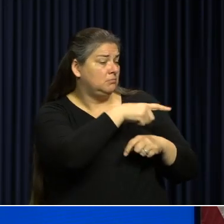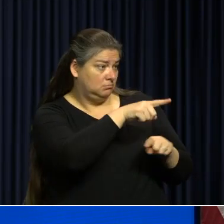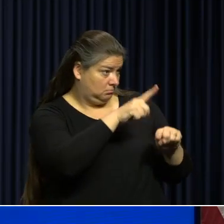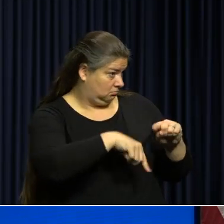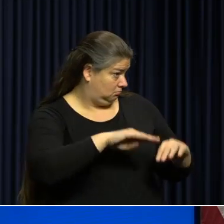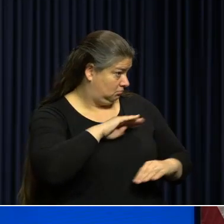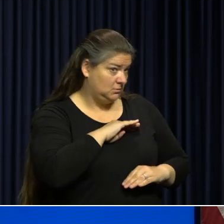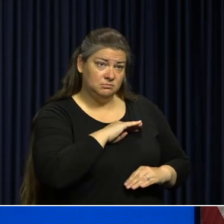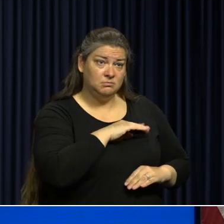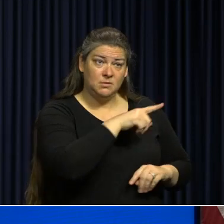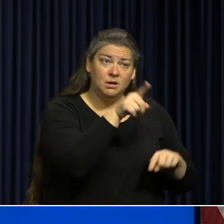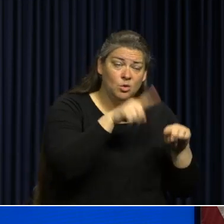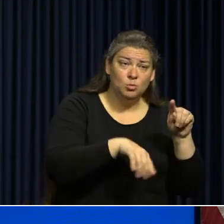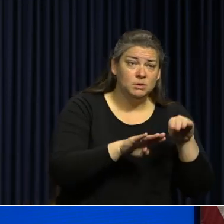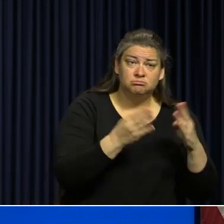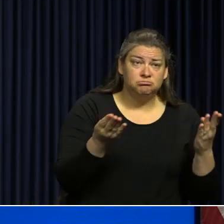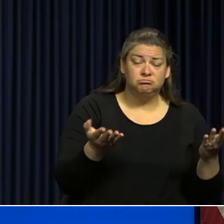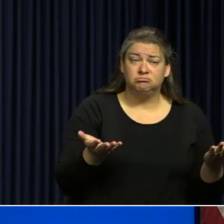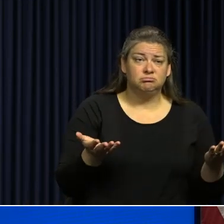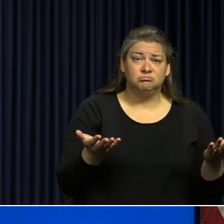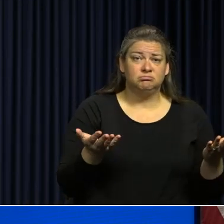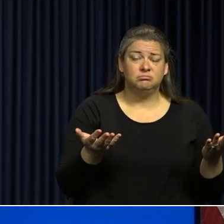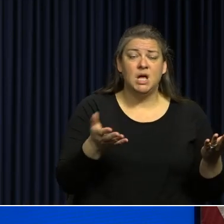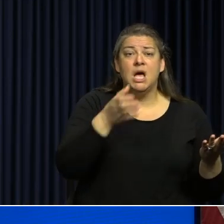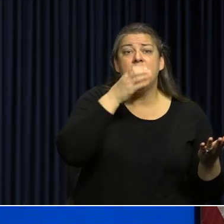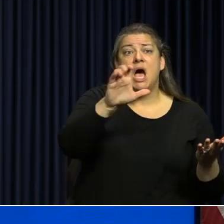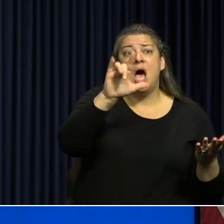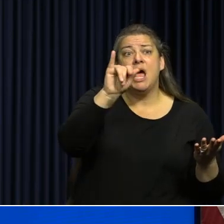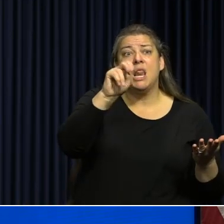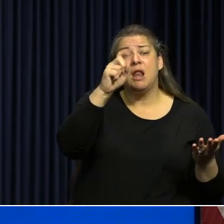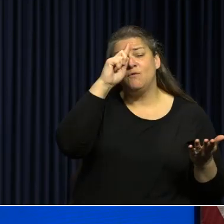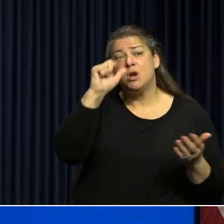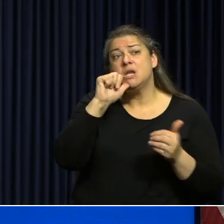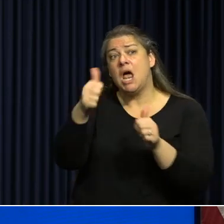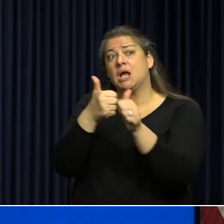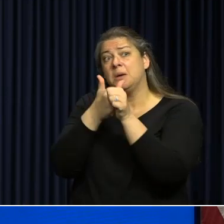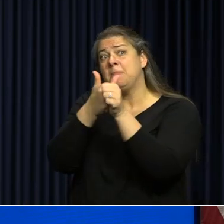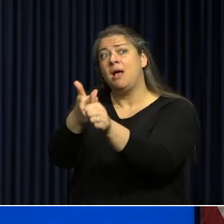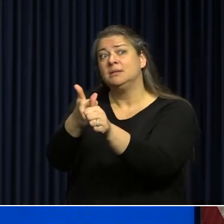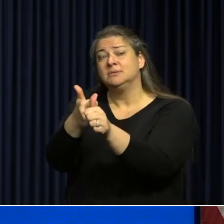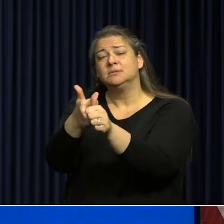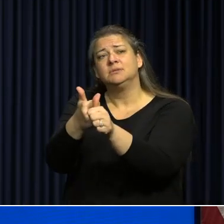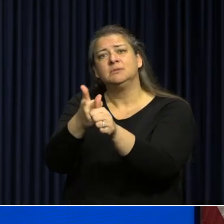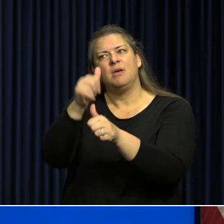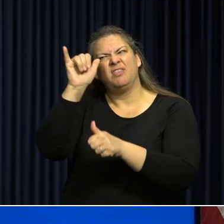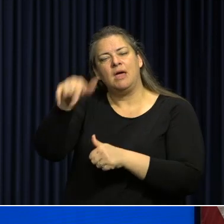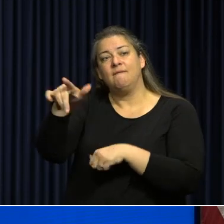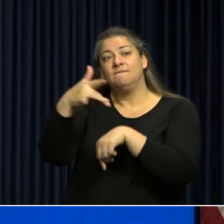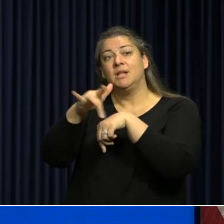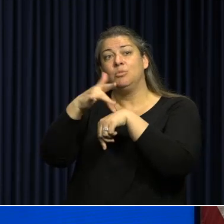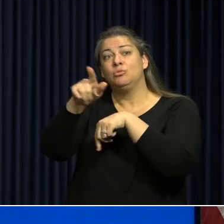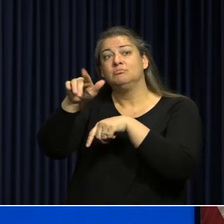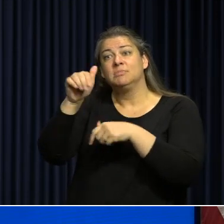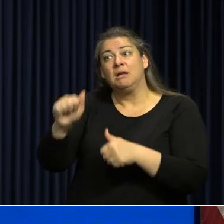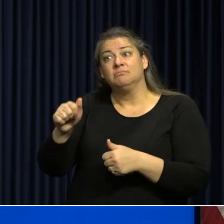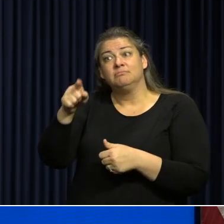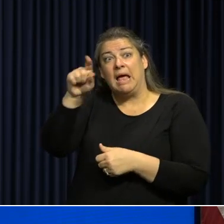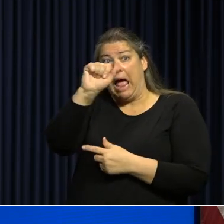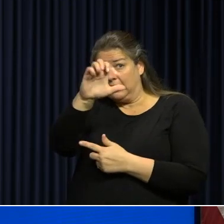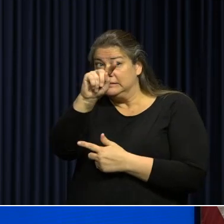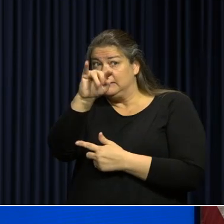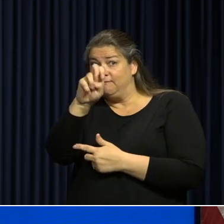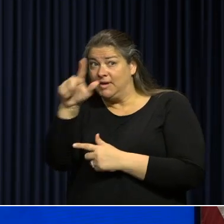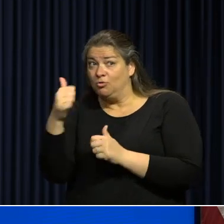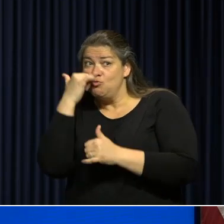requirements, you can't open. Our hotline for noncompliance is going to be available and active at that point. Our